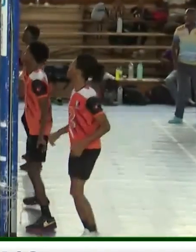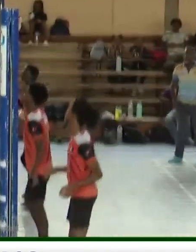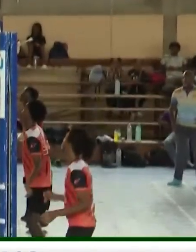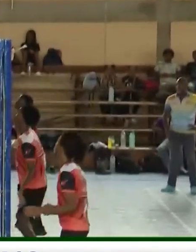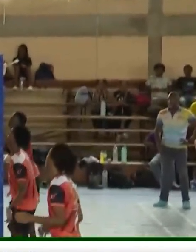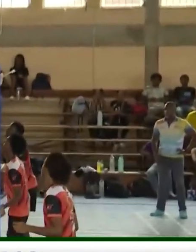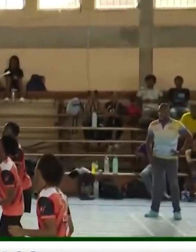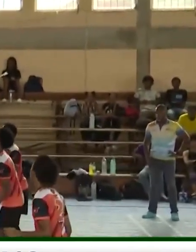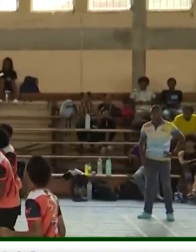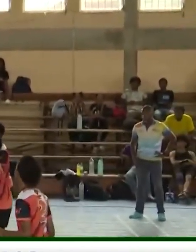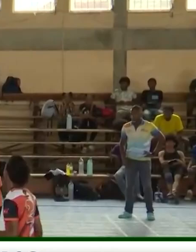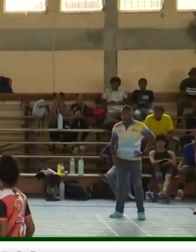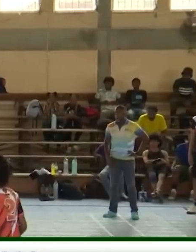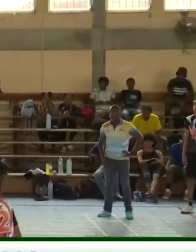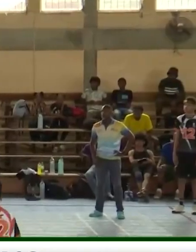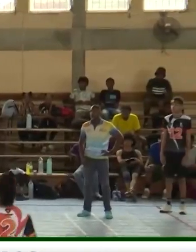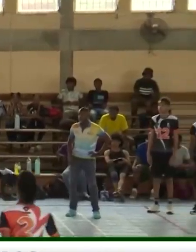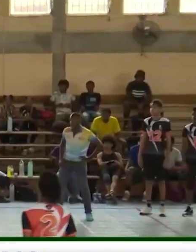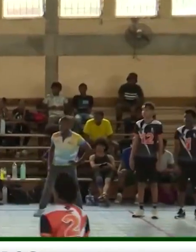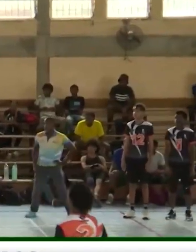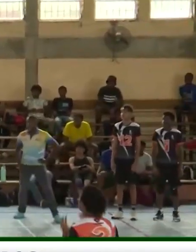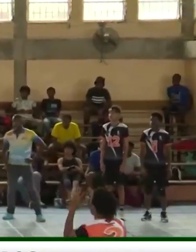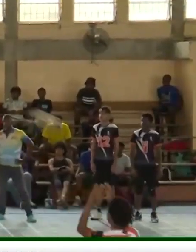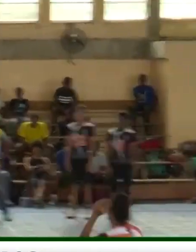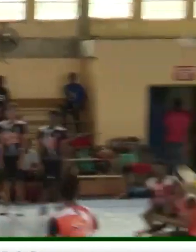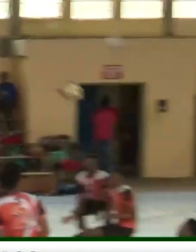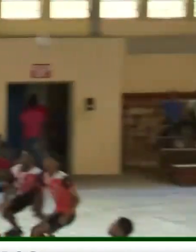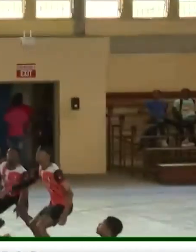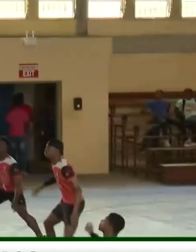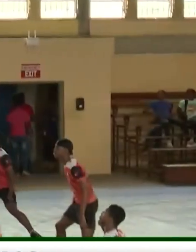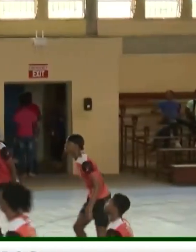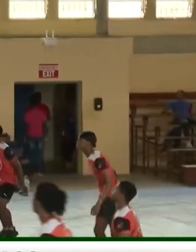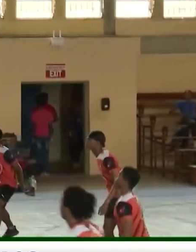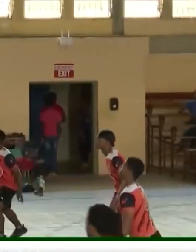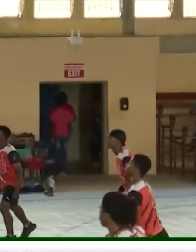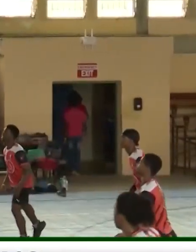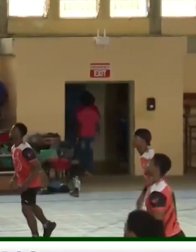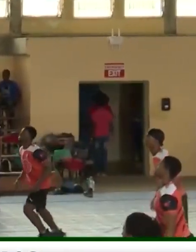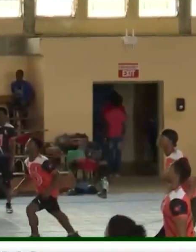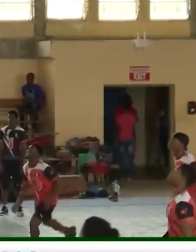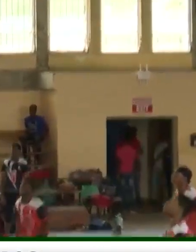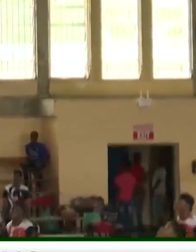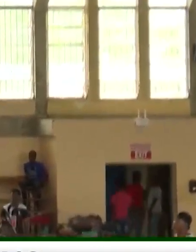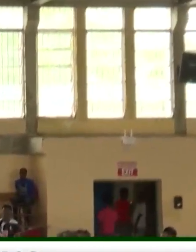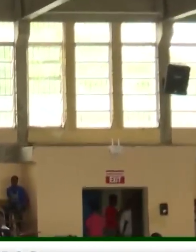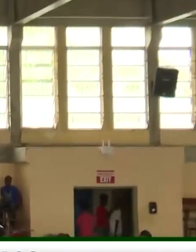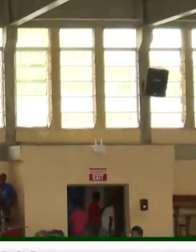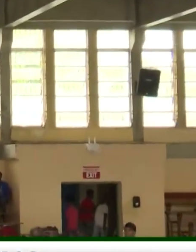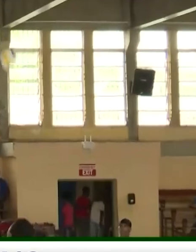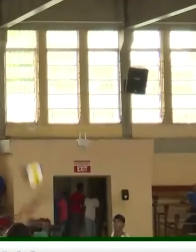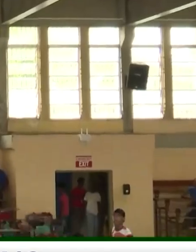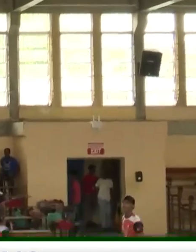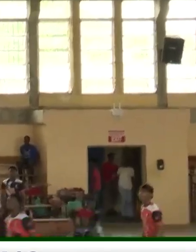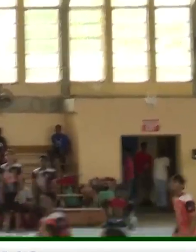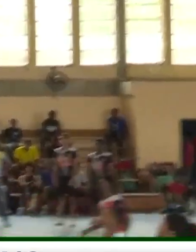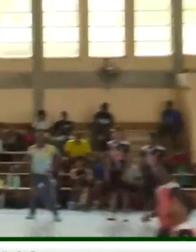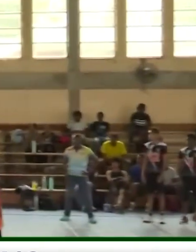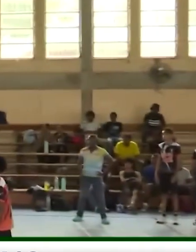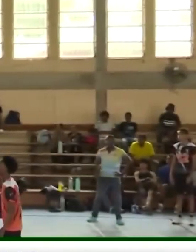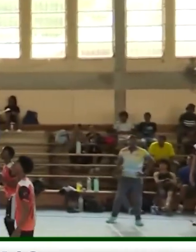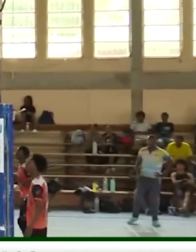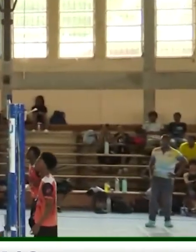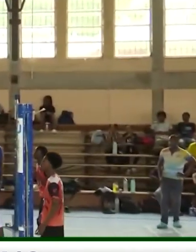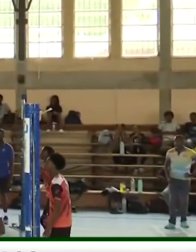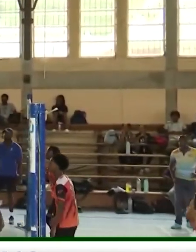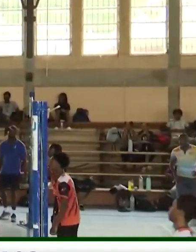opponents to establish a major advantage. This is good ball control before Morris sets up Francis again, but somehow